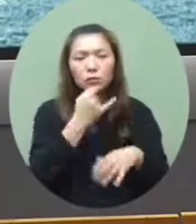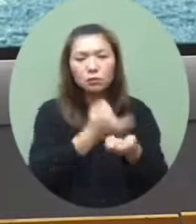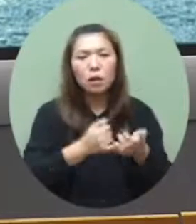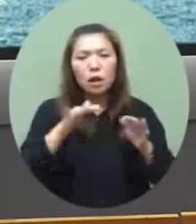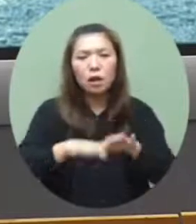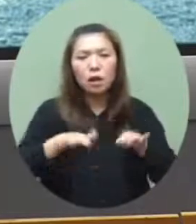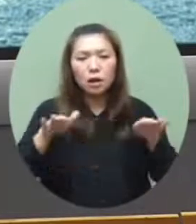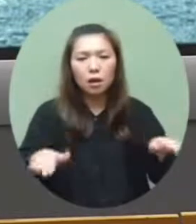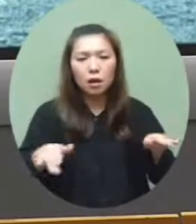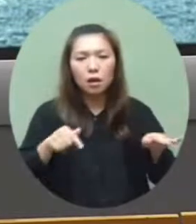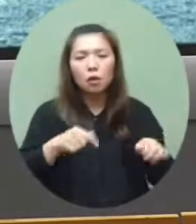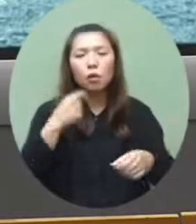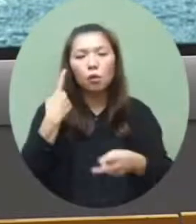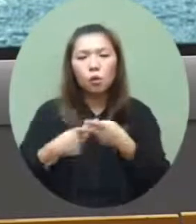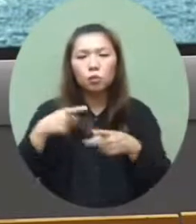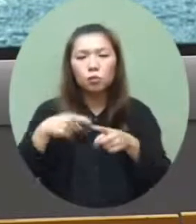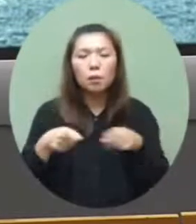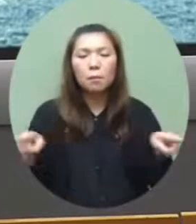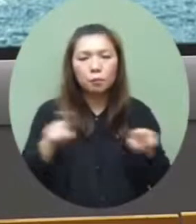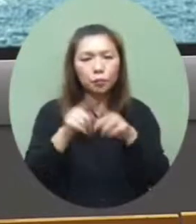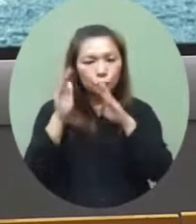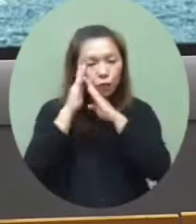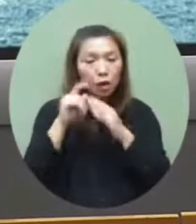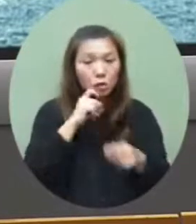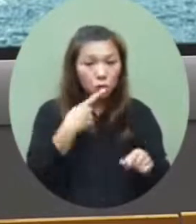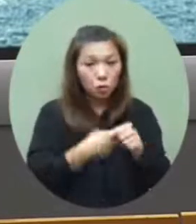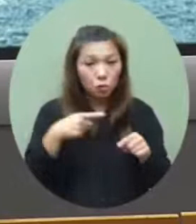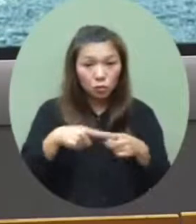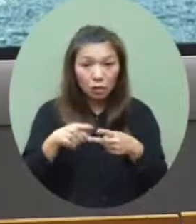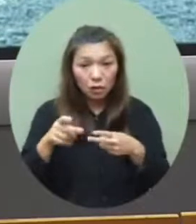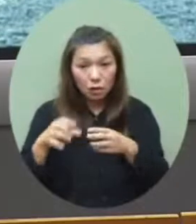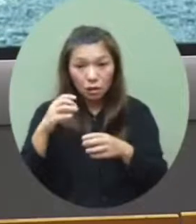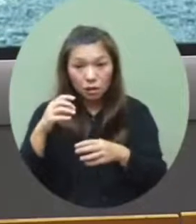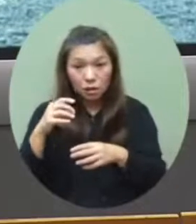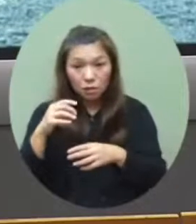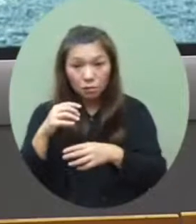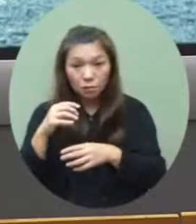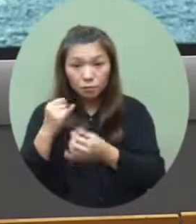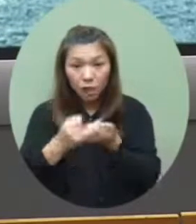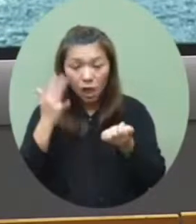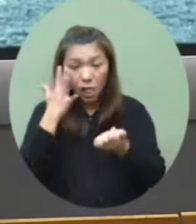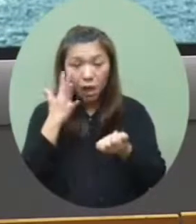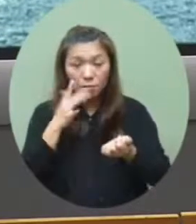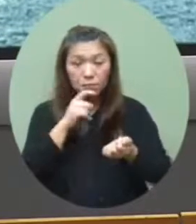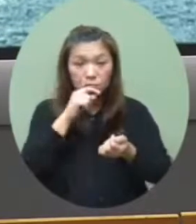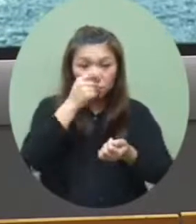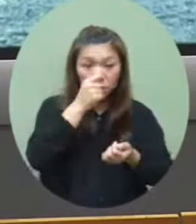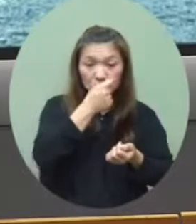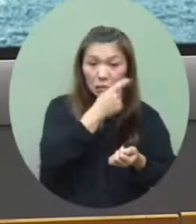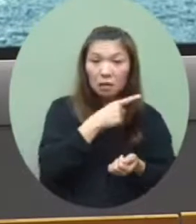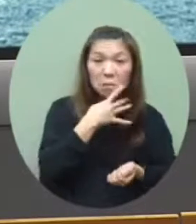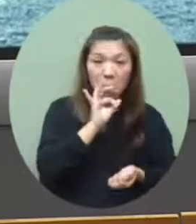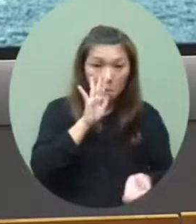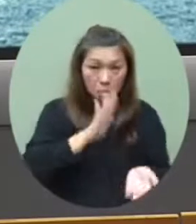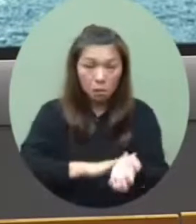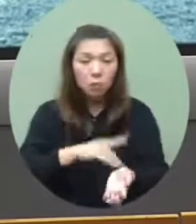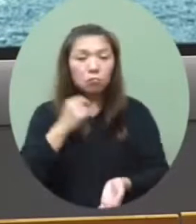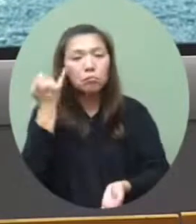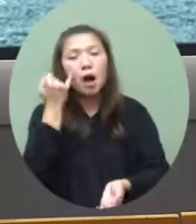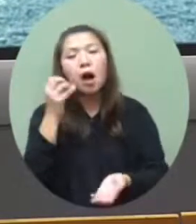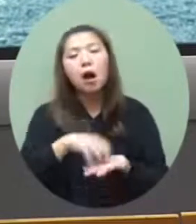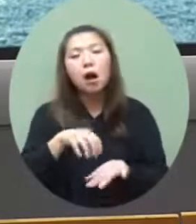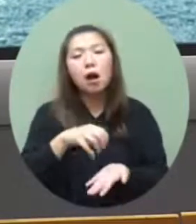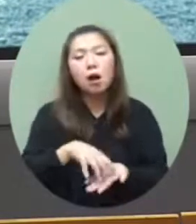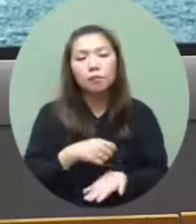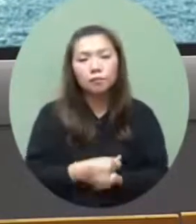service level. On the 89-year-old case, I don't have further information at the moment as to whether the